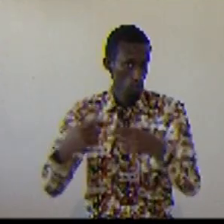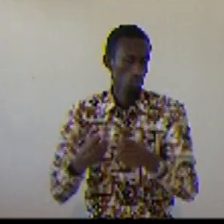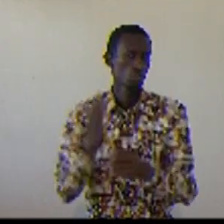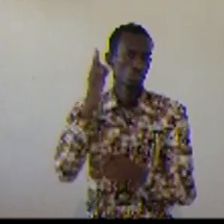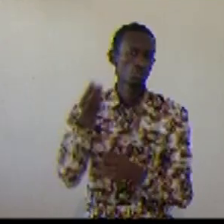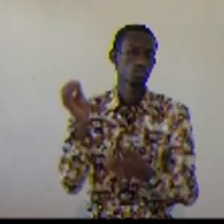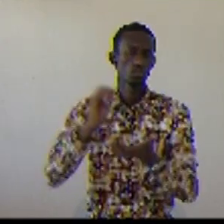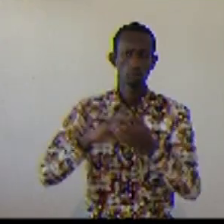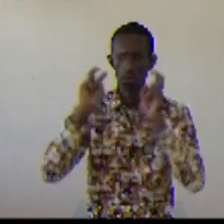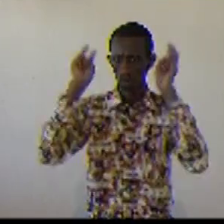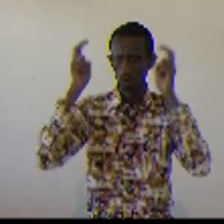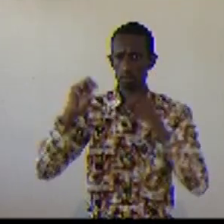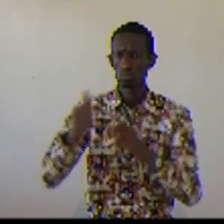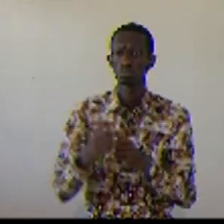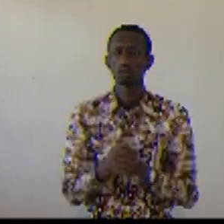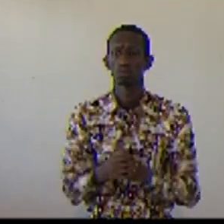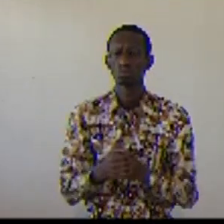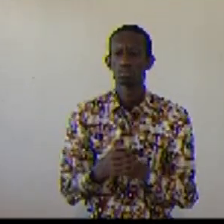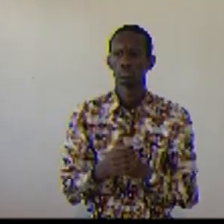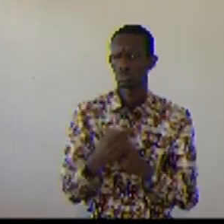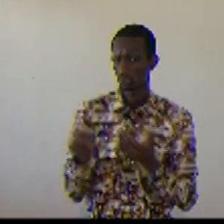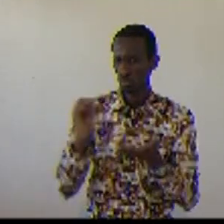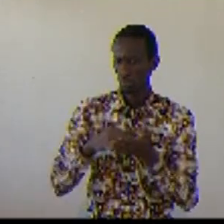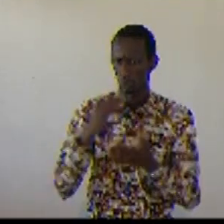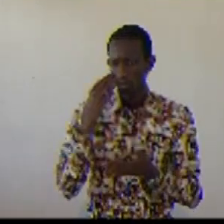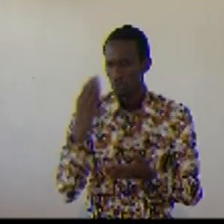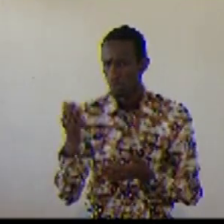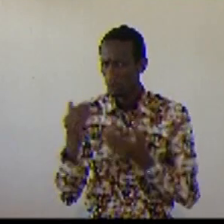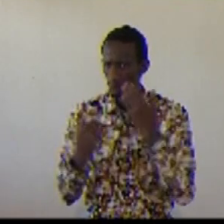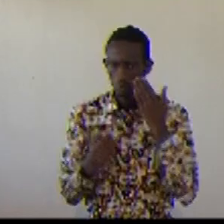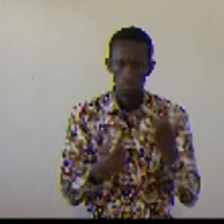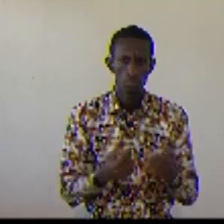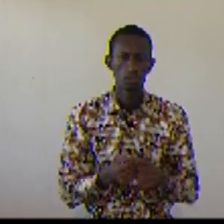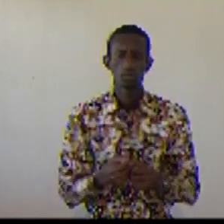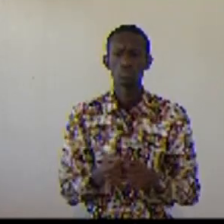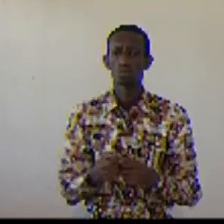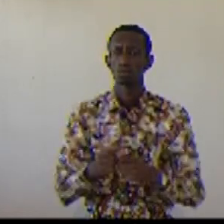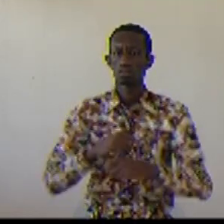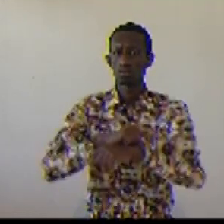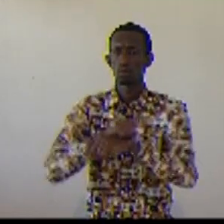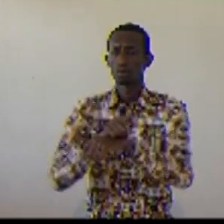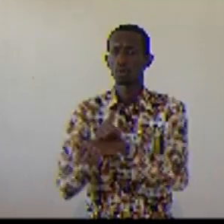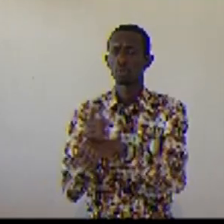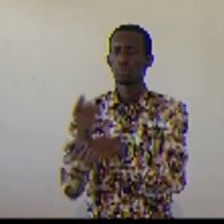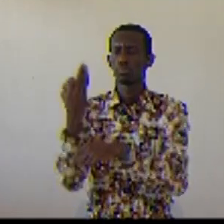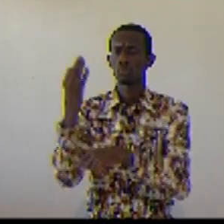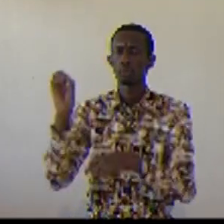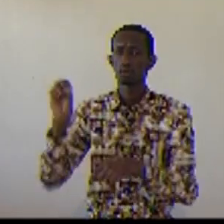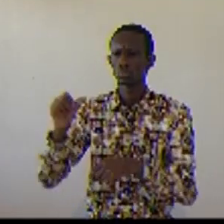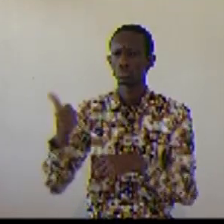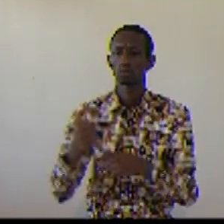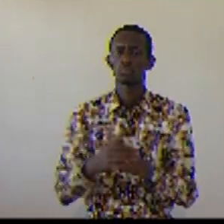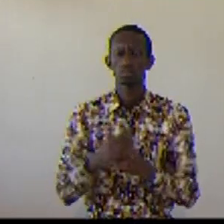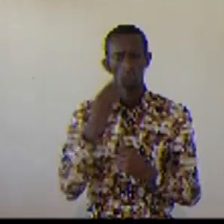lesson, we'll have to also look at some other, in the other 30 minutes, we'll also have to look at some